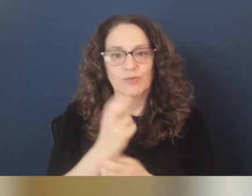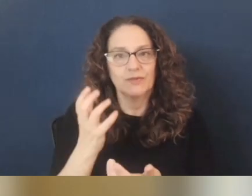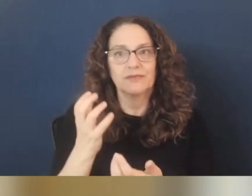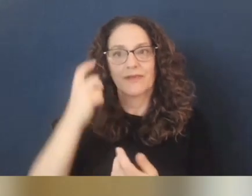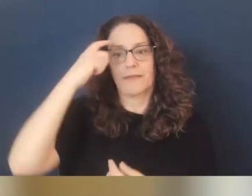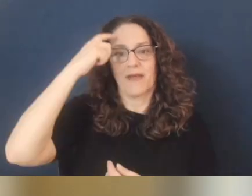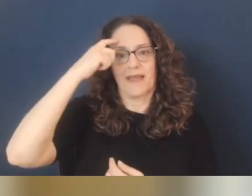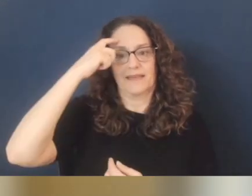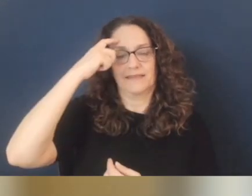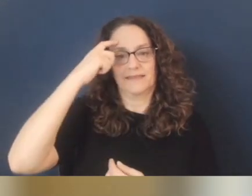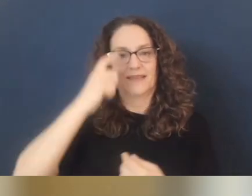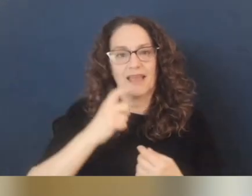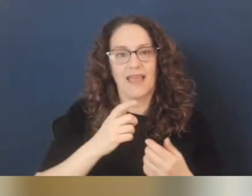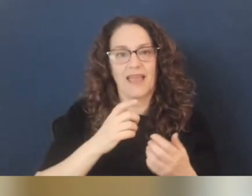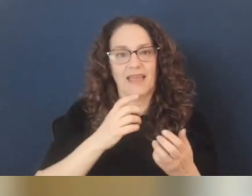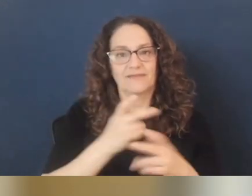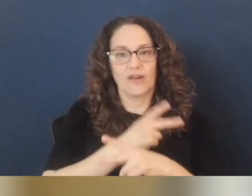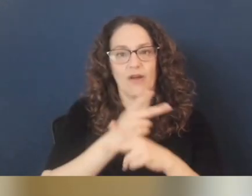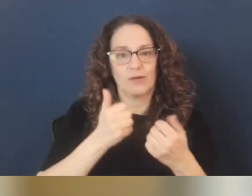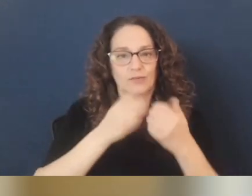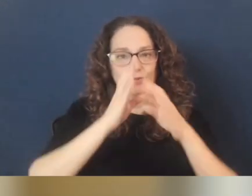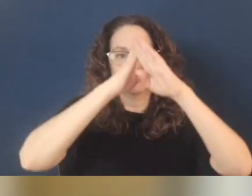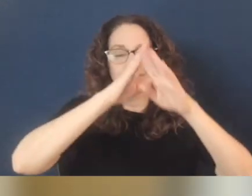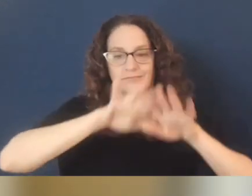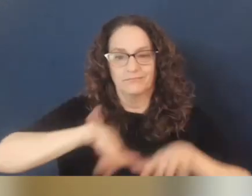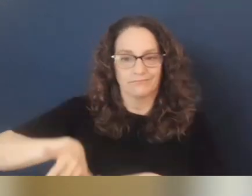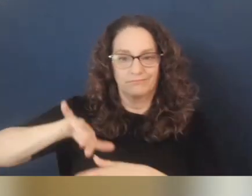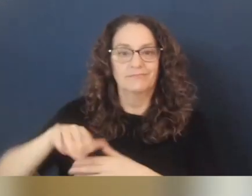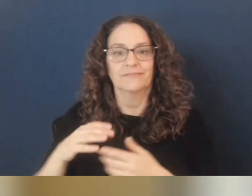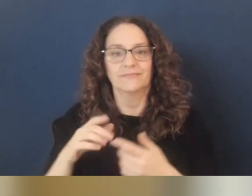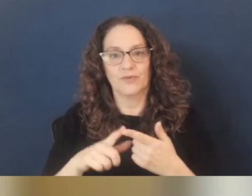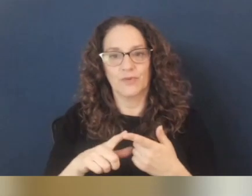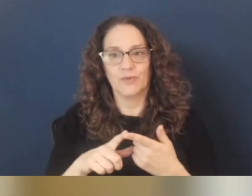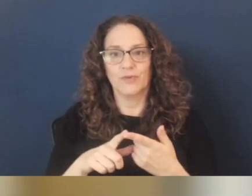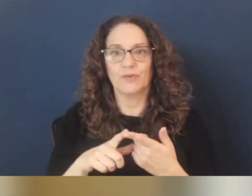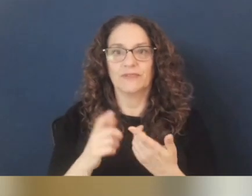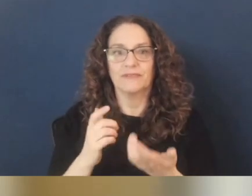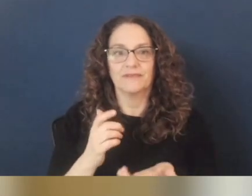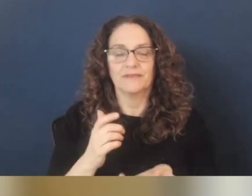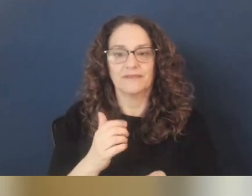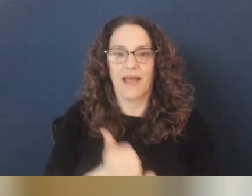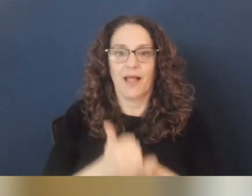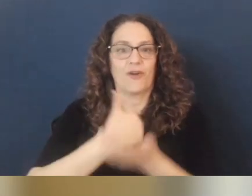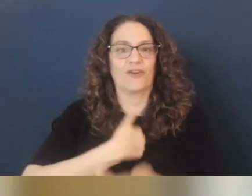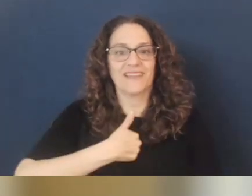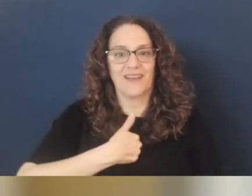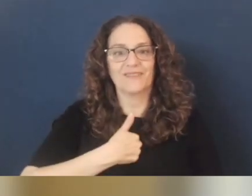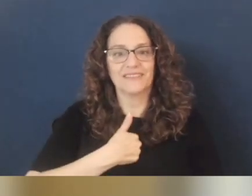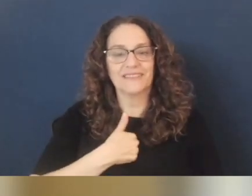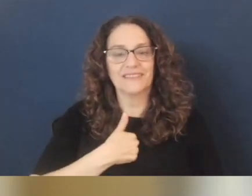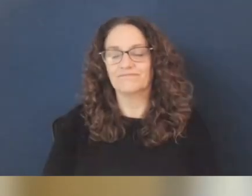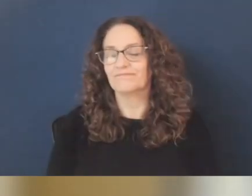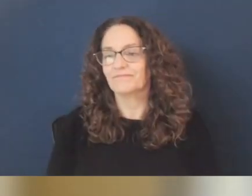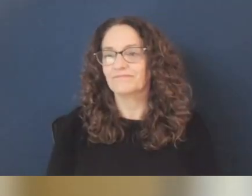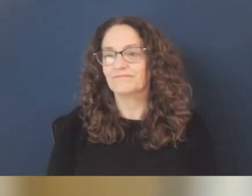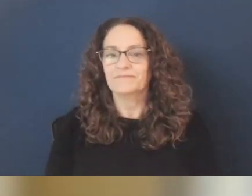path. So I liked the systematic nature of these teachings. They